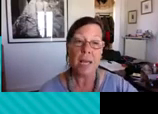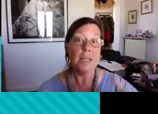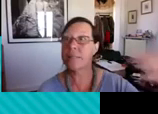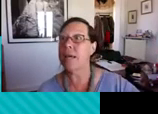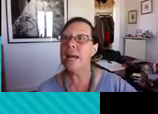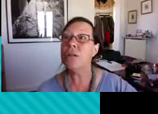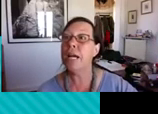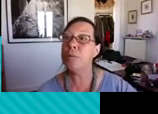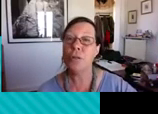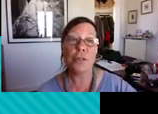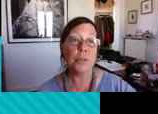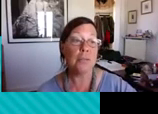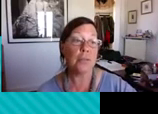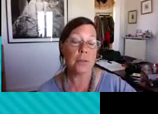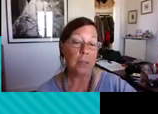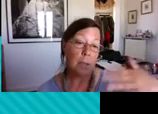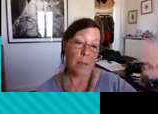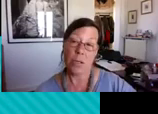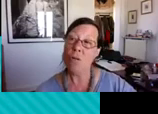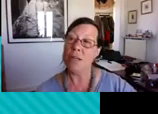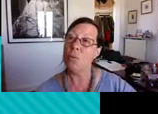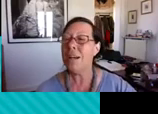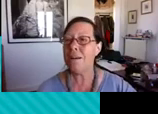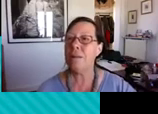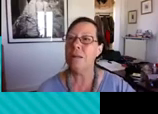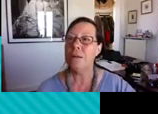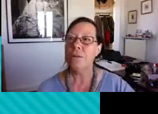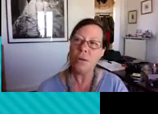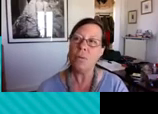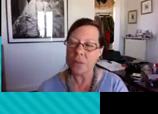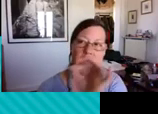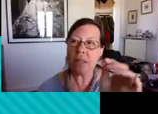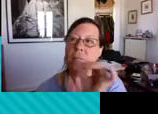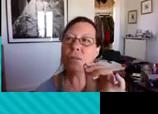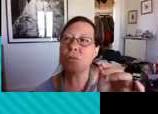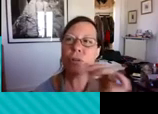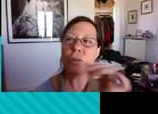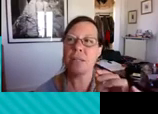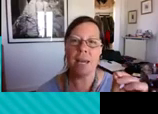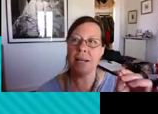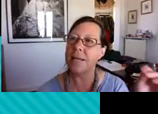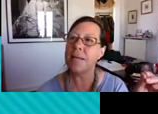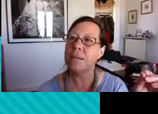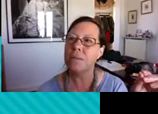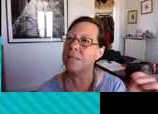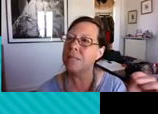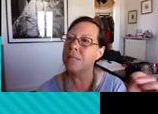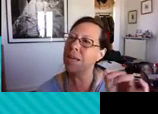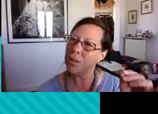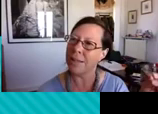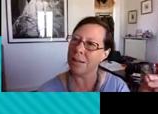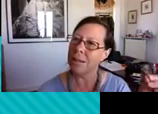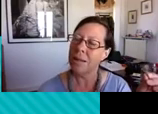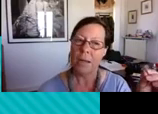countries, sunlight could help cure you of COVID. Well, you know, there is a little truth to that, as I